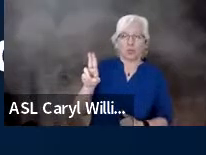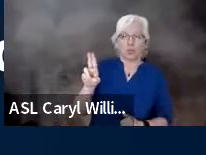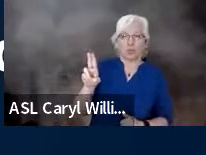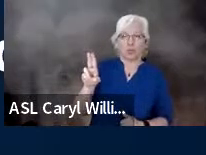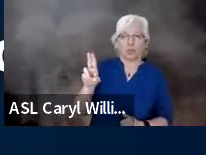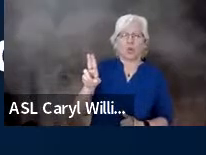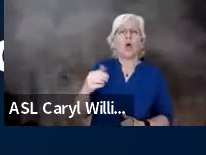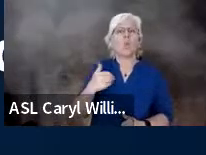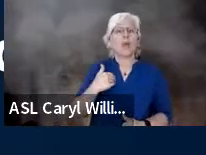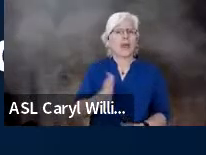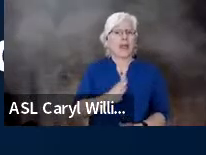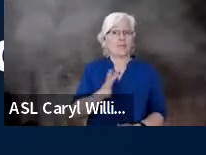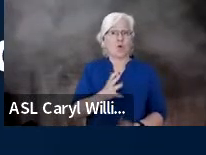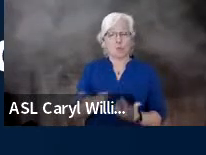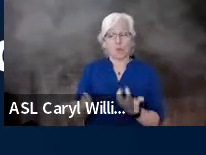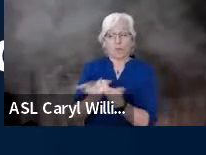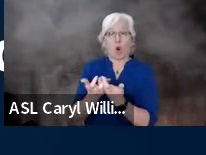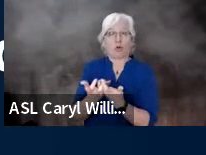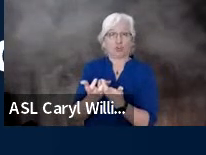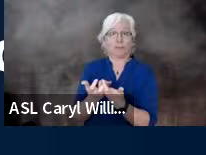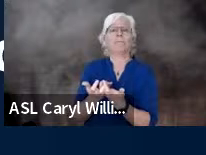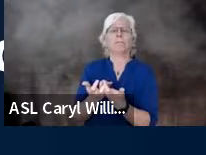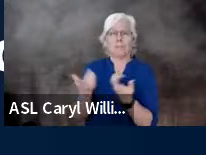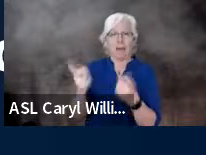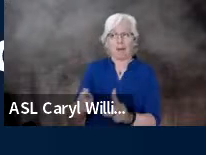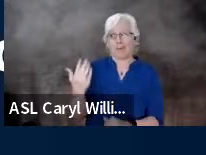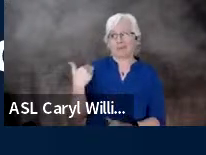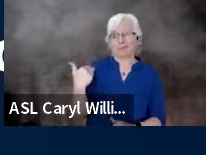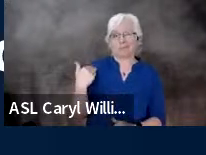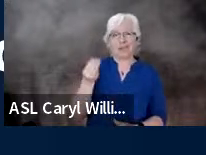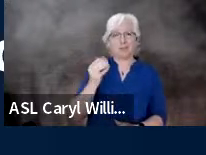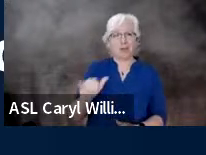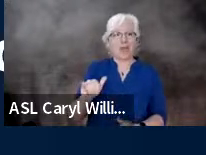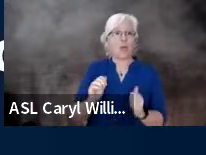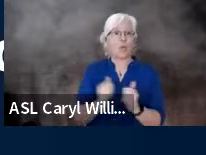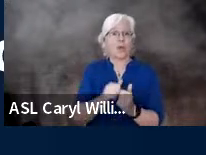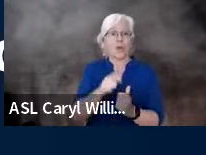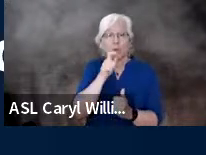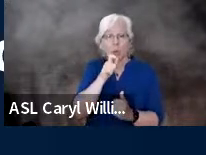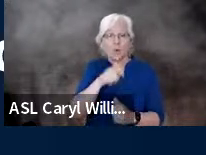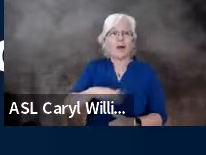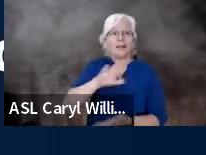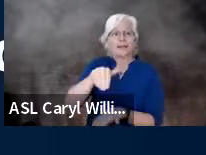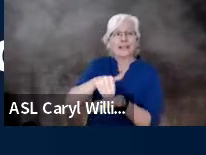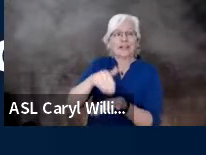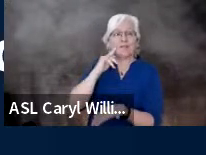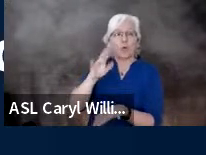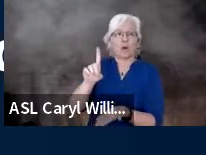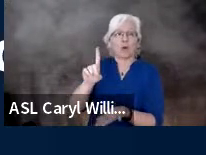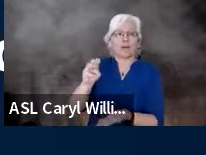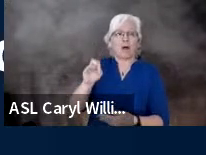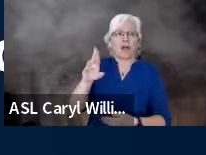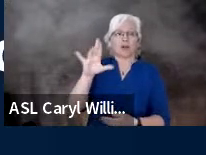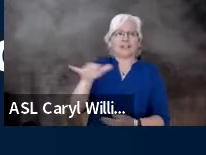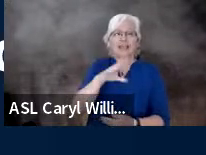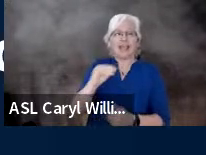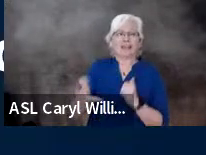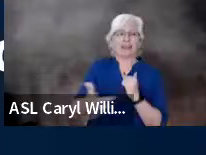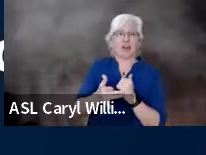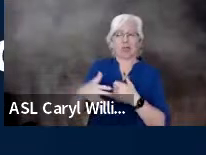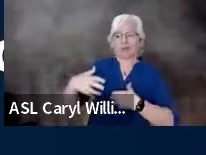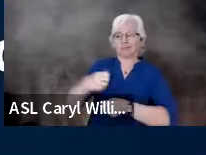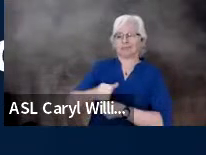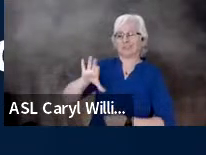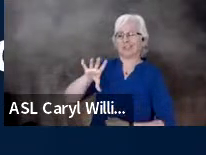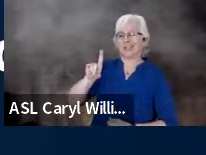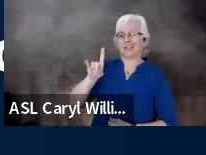formal partnership back in May with the Center for Democracy and Technology, otherwise known as CDT,